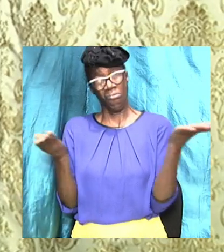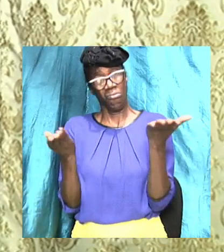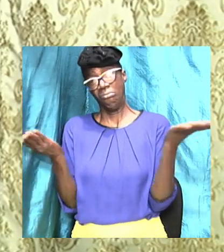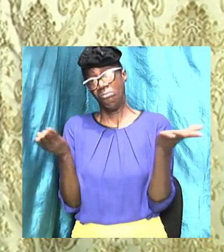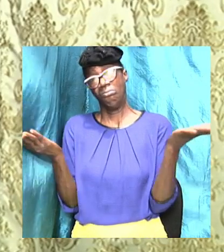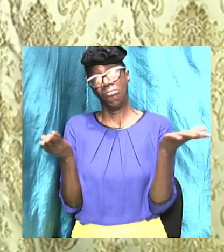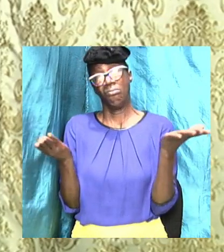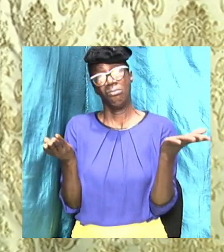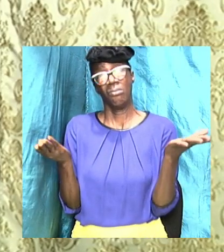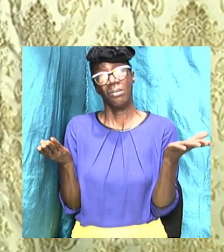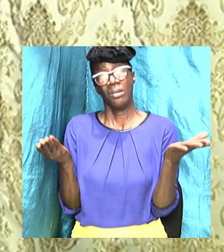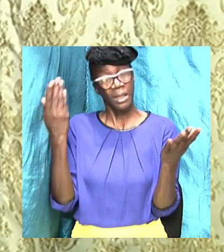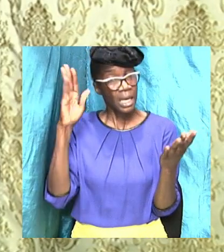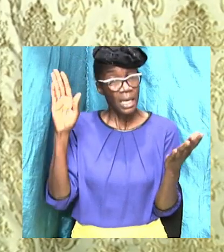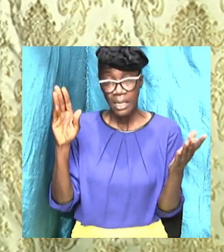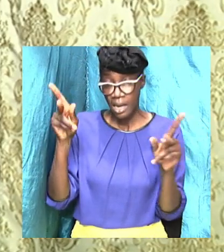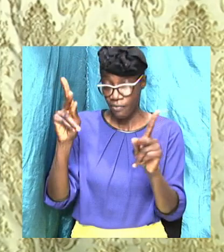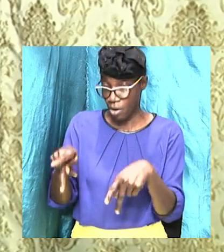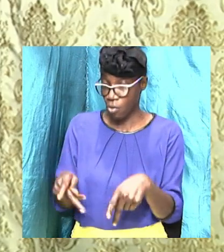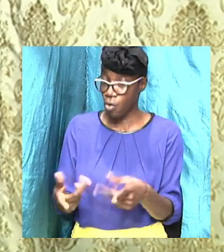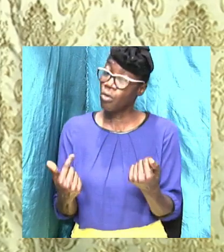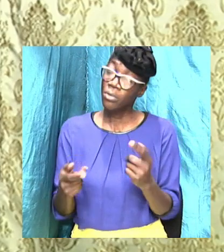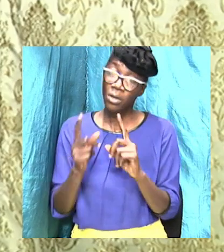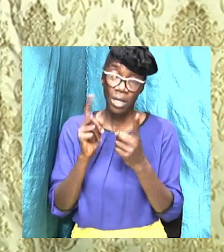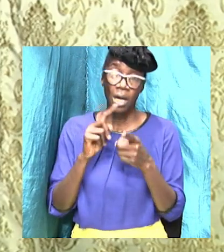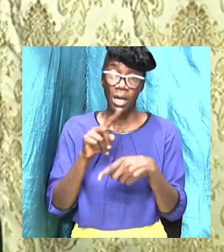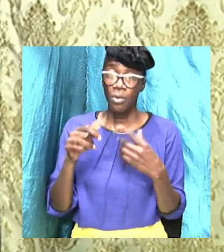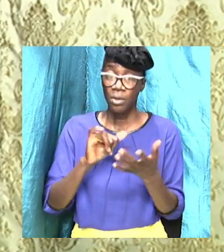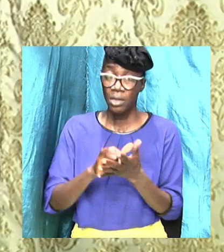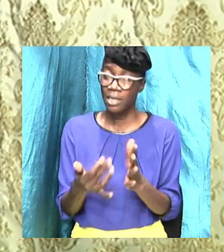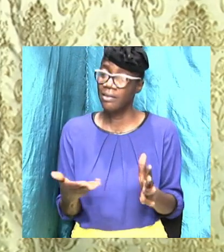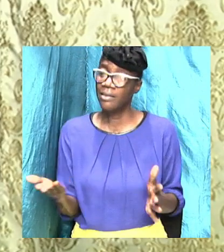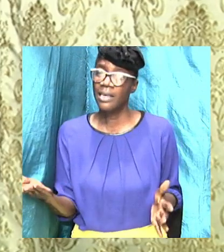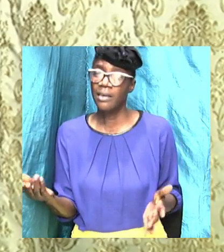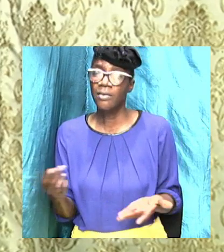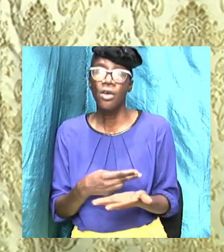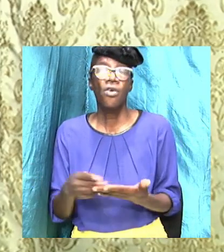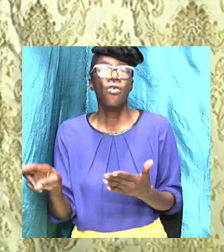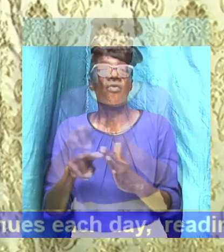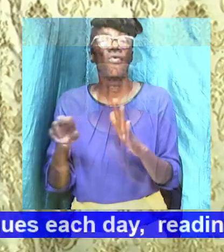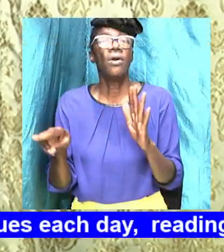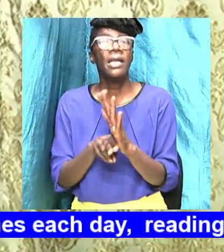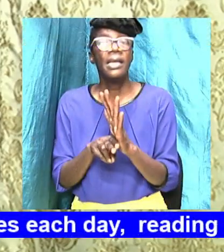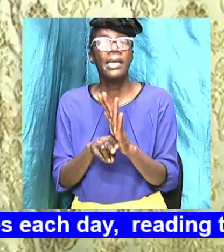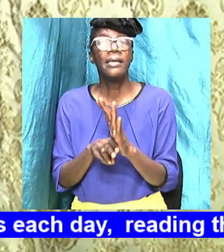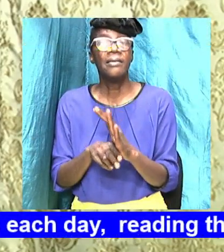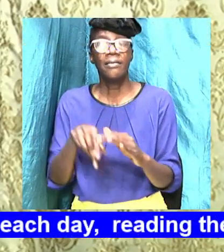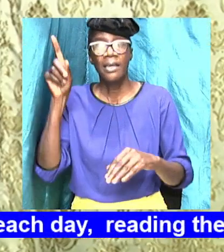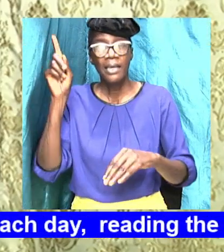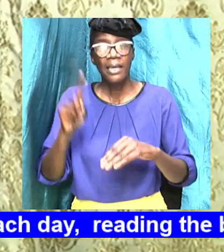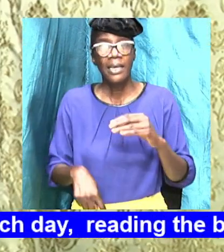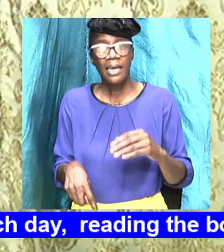And look here, I didn't even come to plan to talk about these things. But look here, holiness,